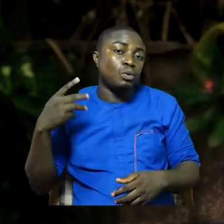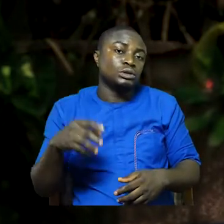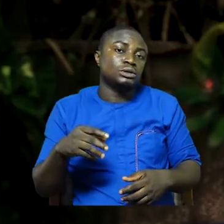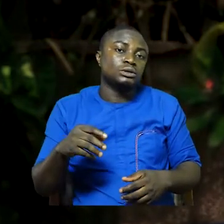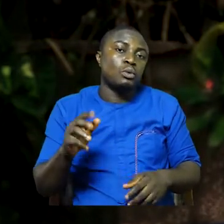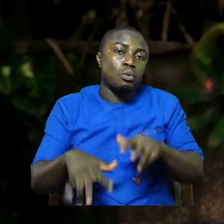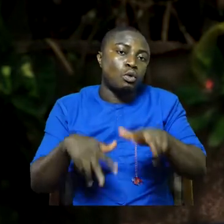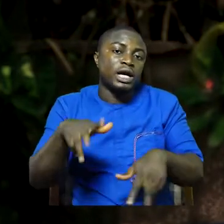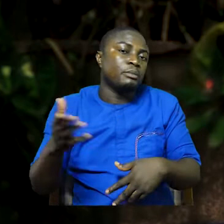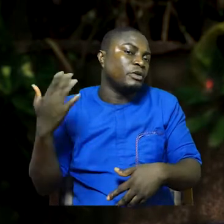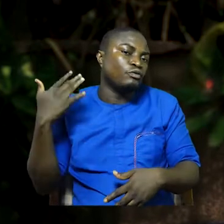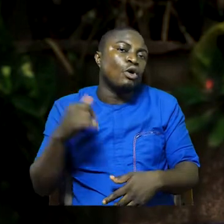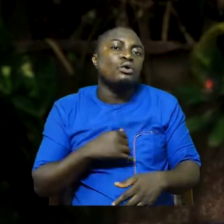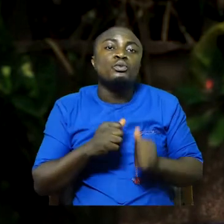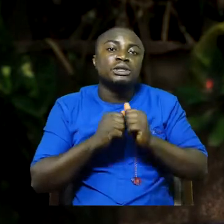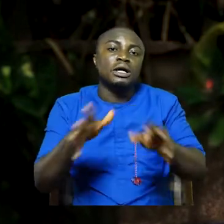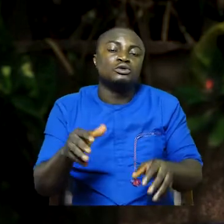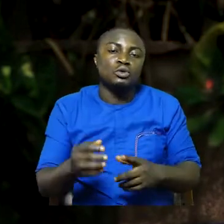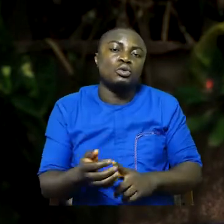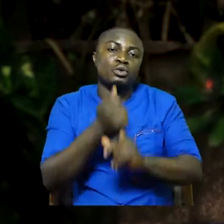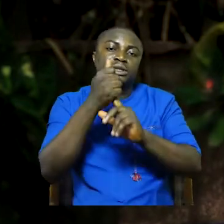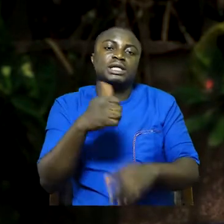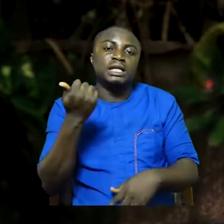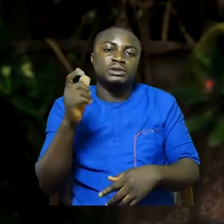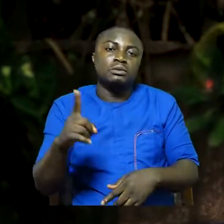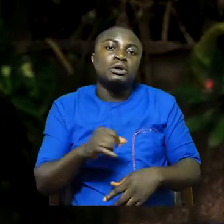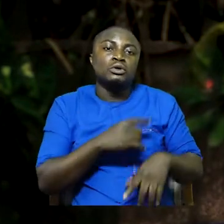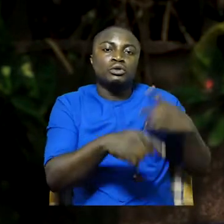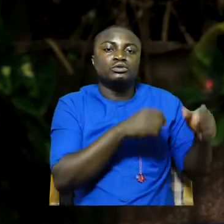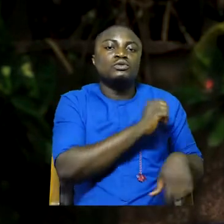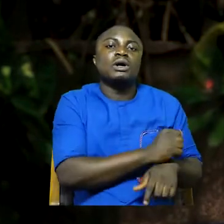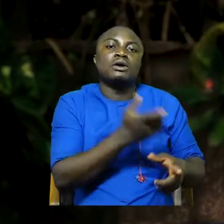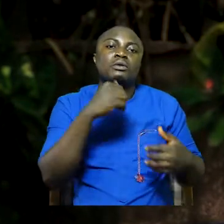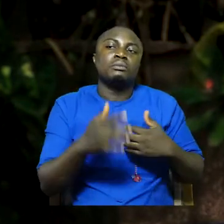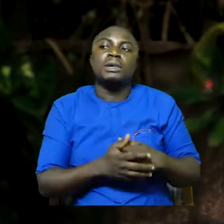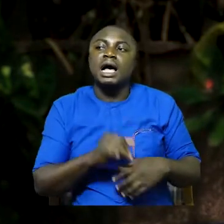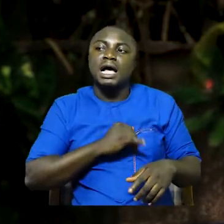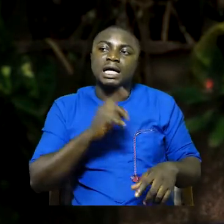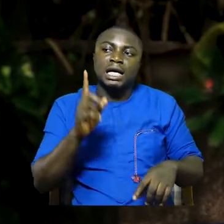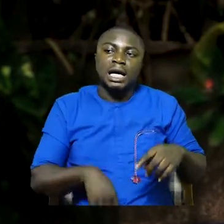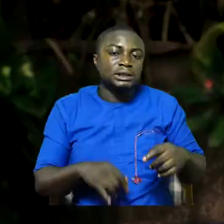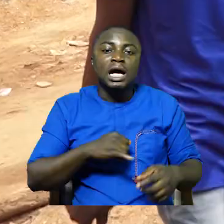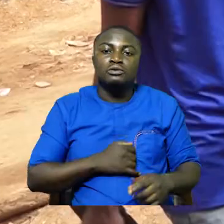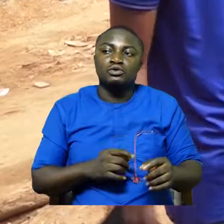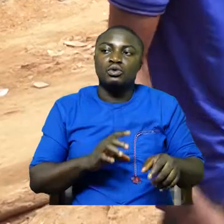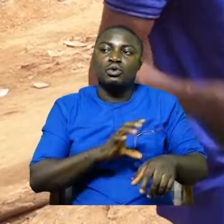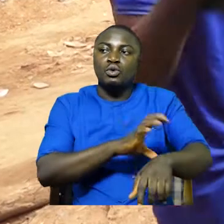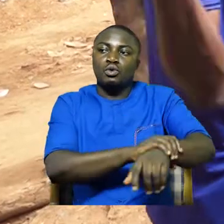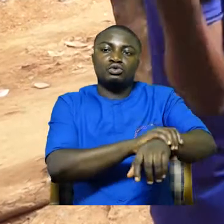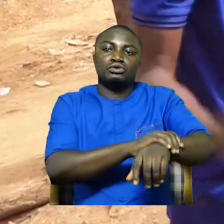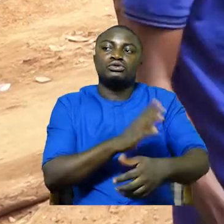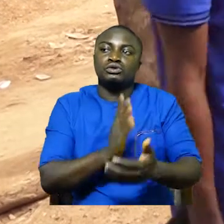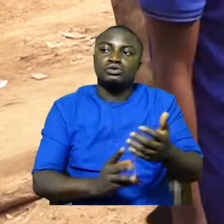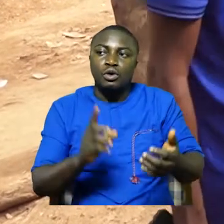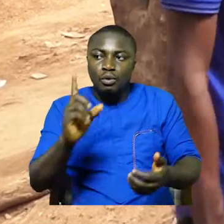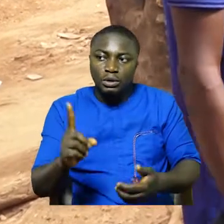I could walk before without holding anybody when we moved in here, because I was going to walk and coming back. But now I can't. I have to